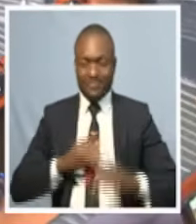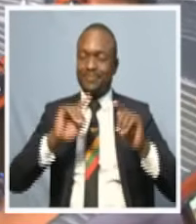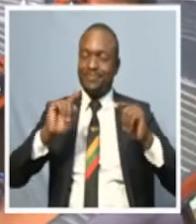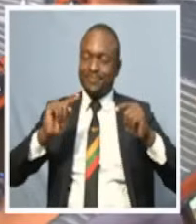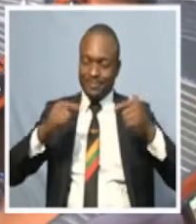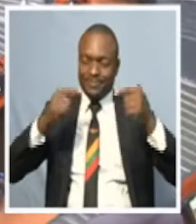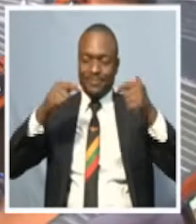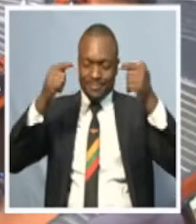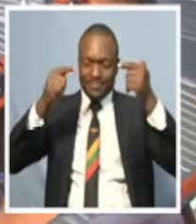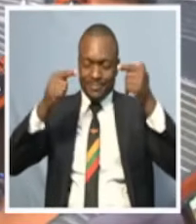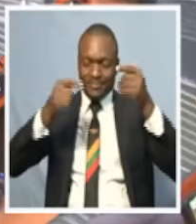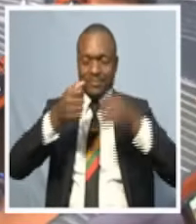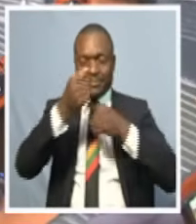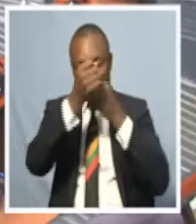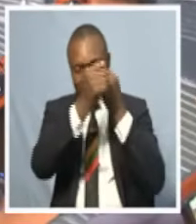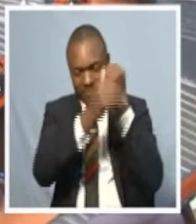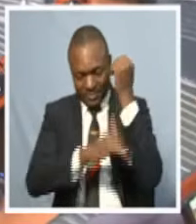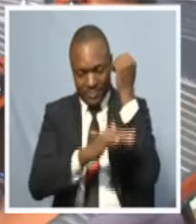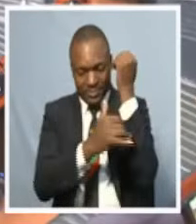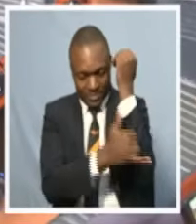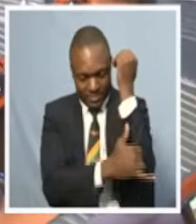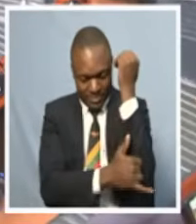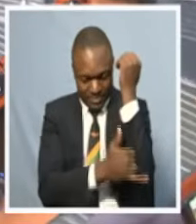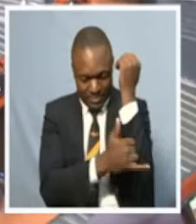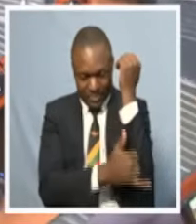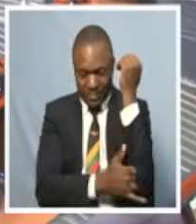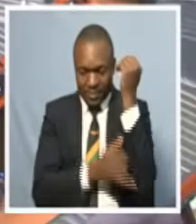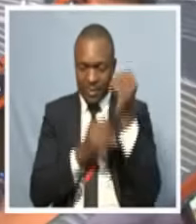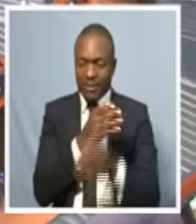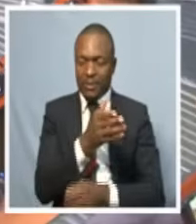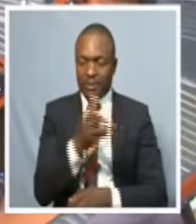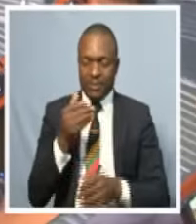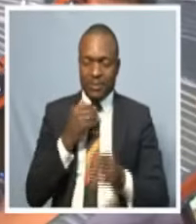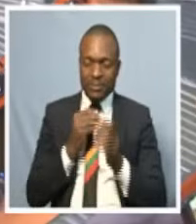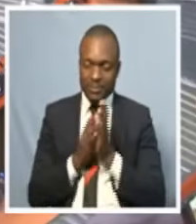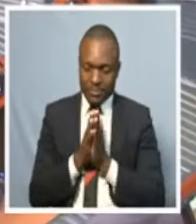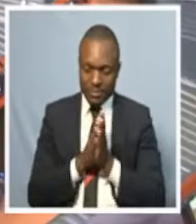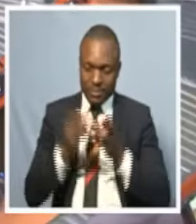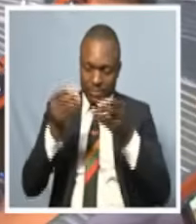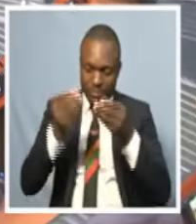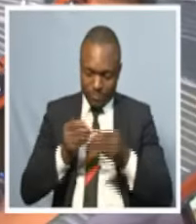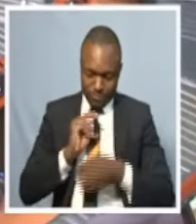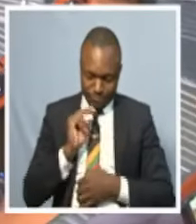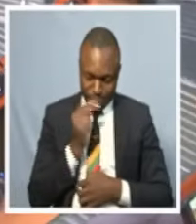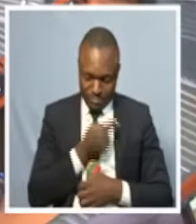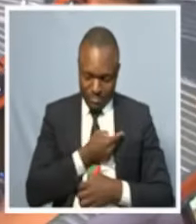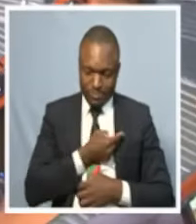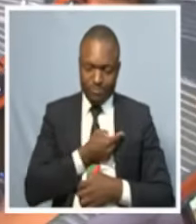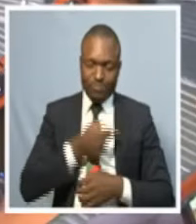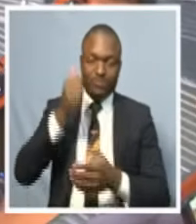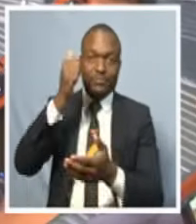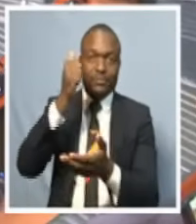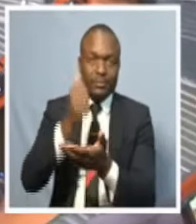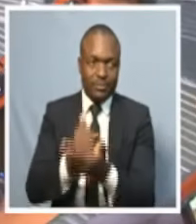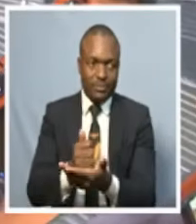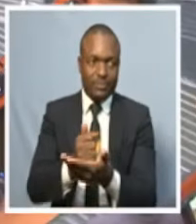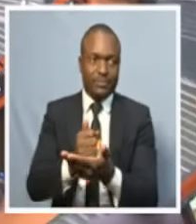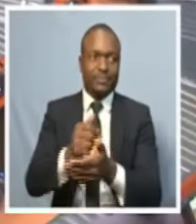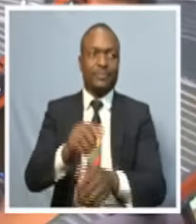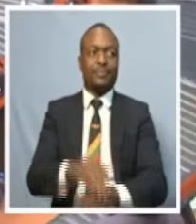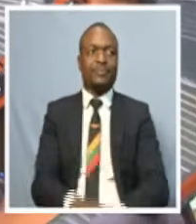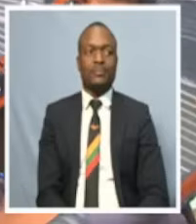prosperity, and welfare of our country and of those whose interests you've committed to our charge.